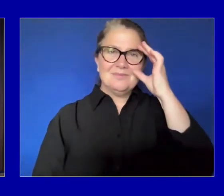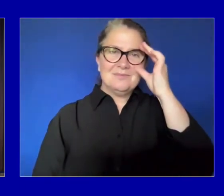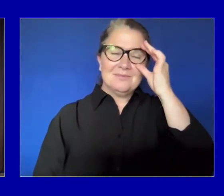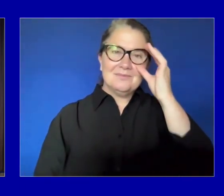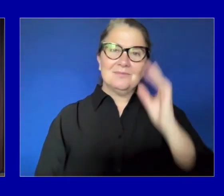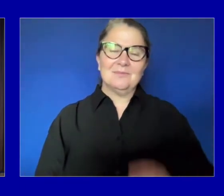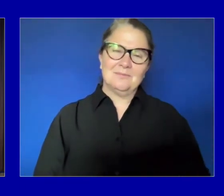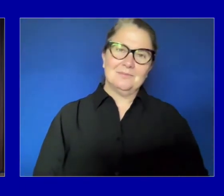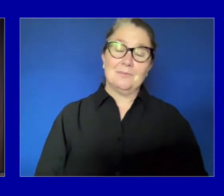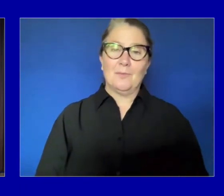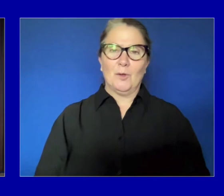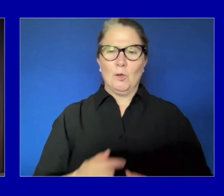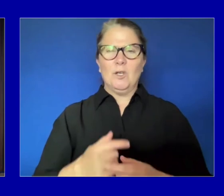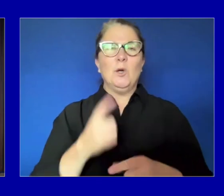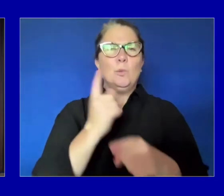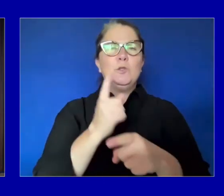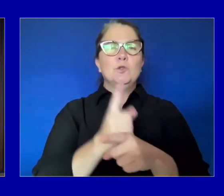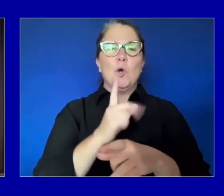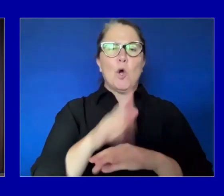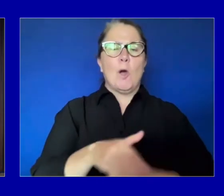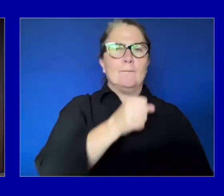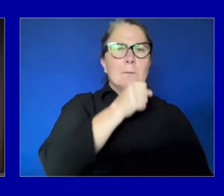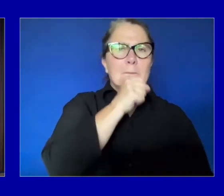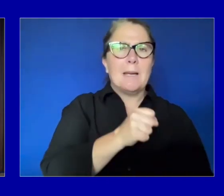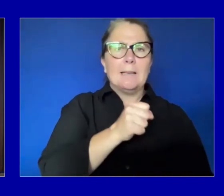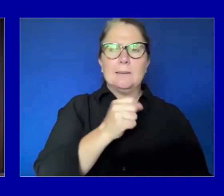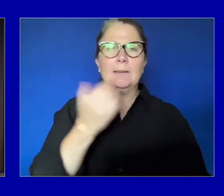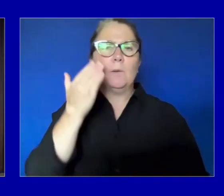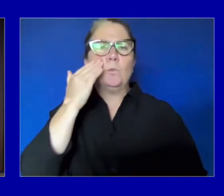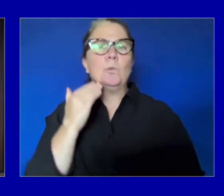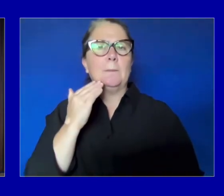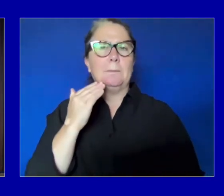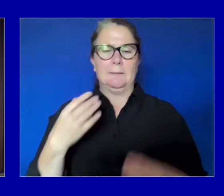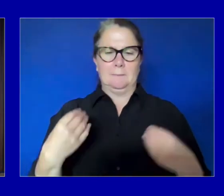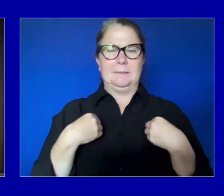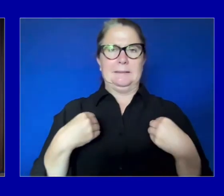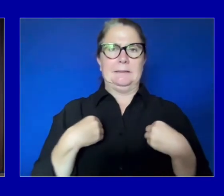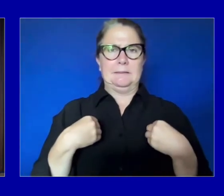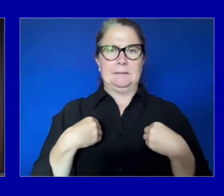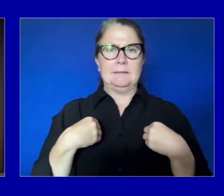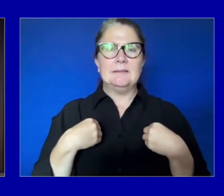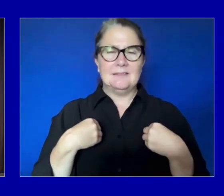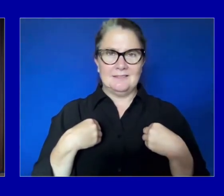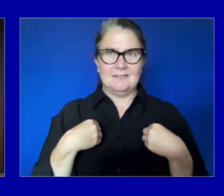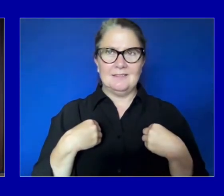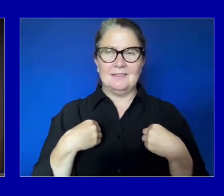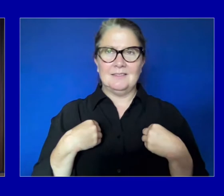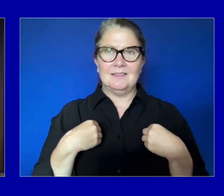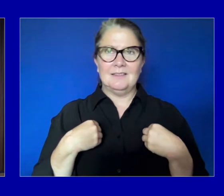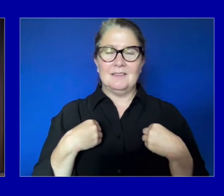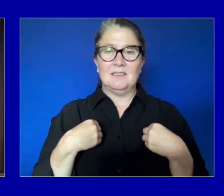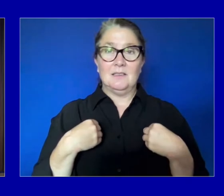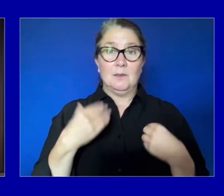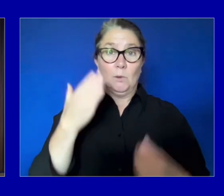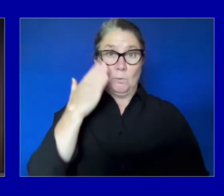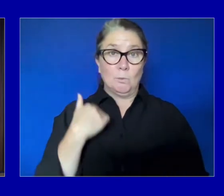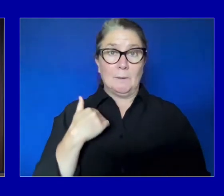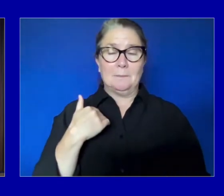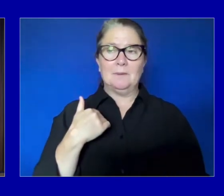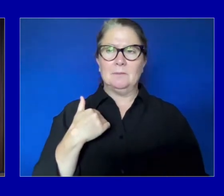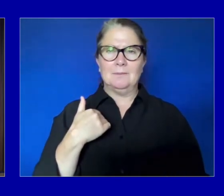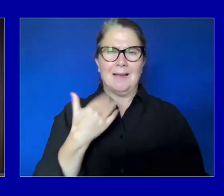men's and women's business and, um, you know, if we bring that back to areas that we collected our grasses from,